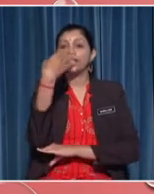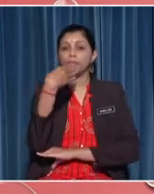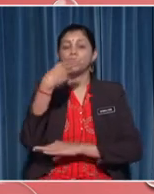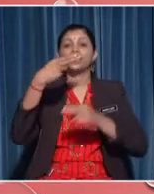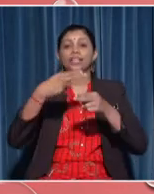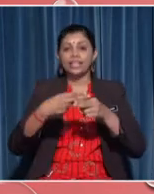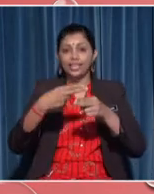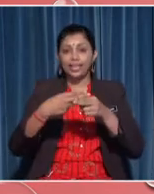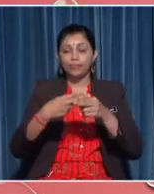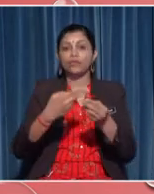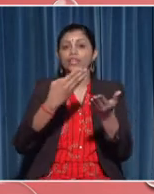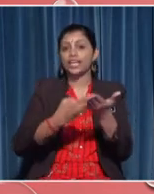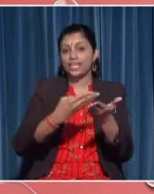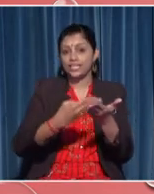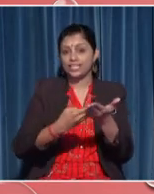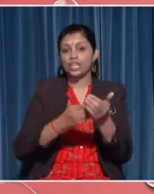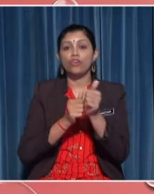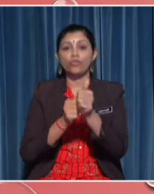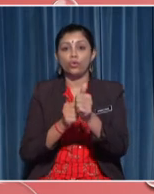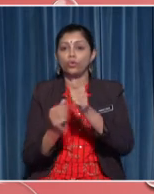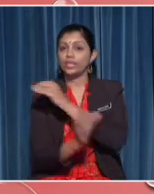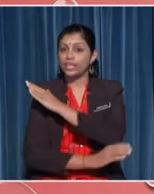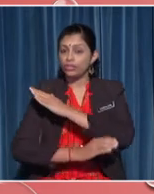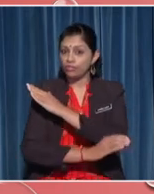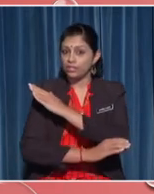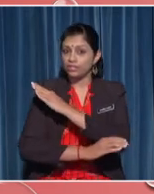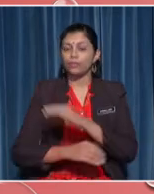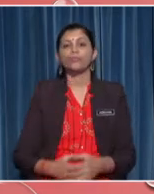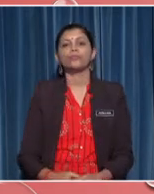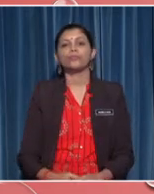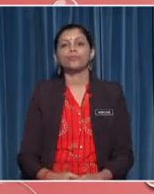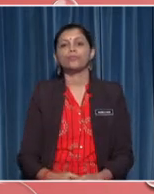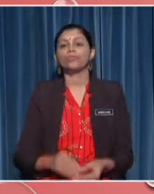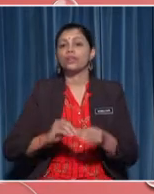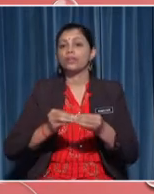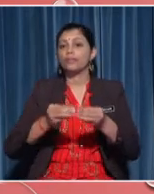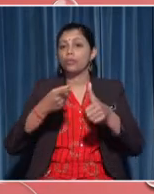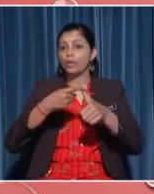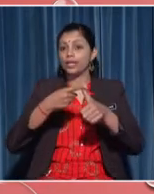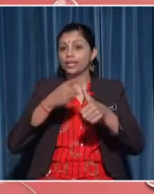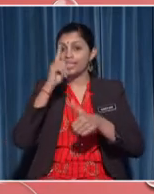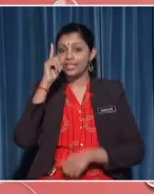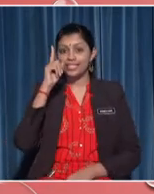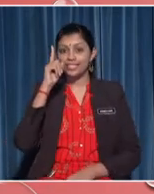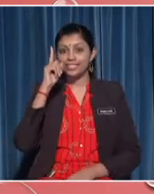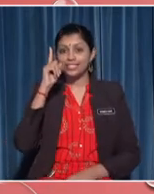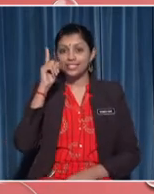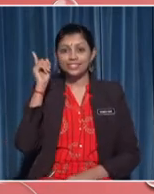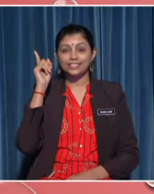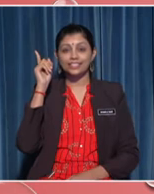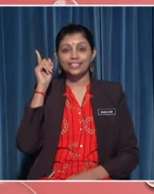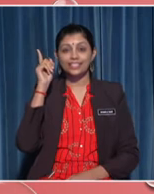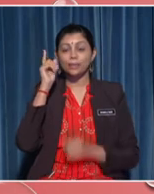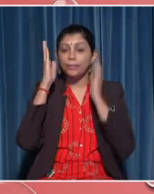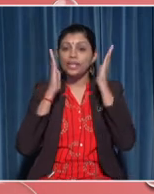the currency for the following countries? We start with Malaysia. What is your